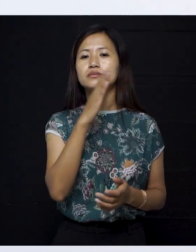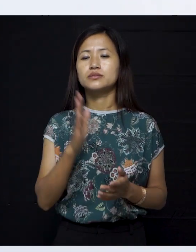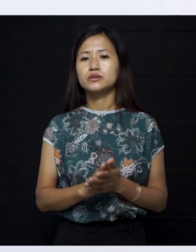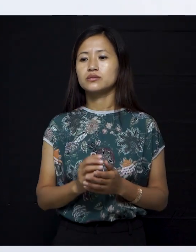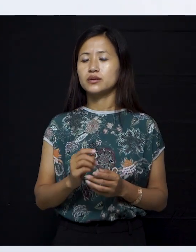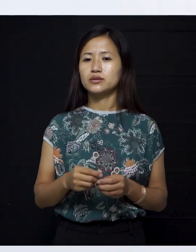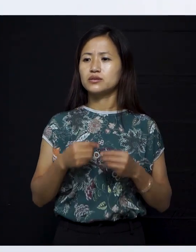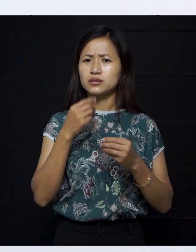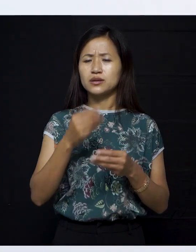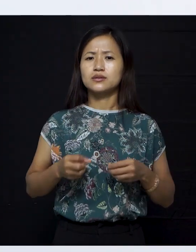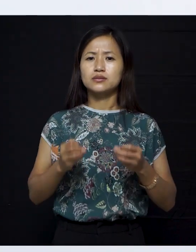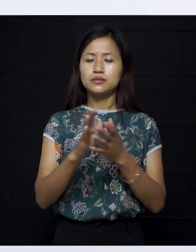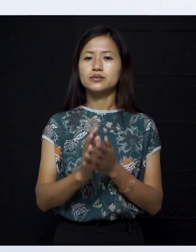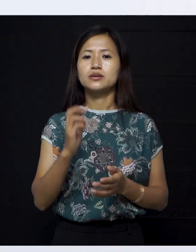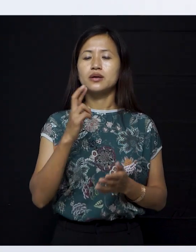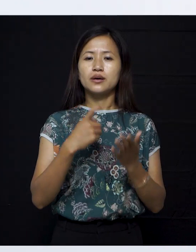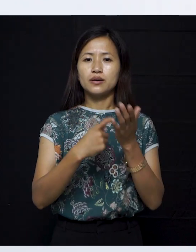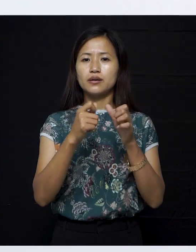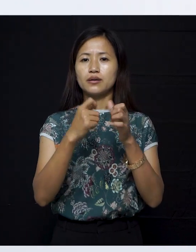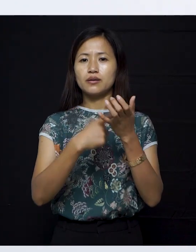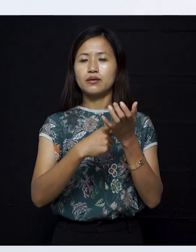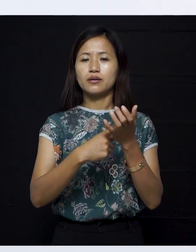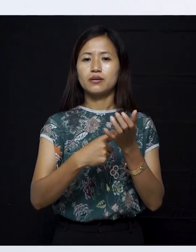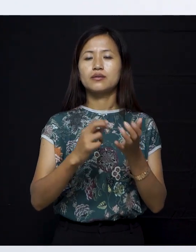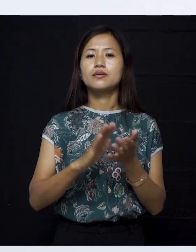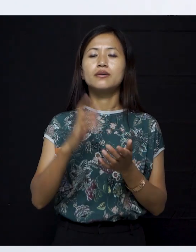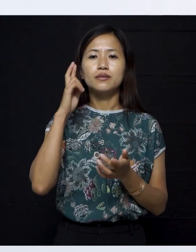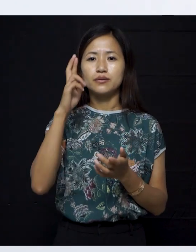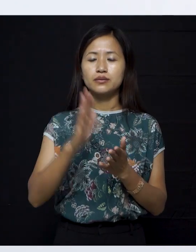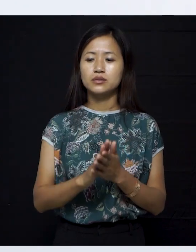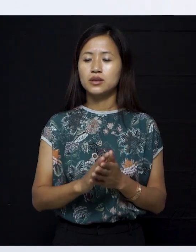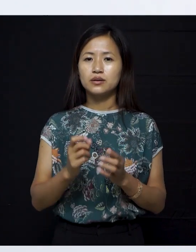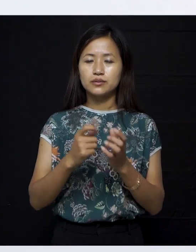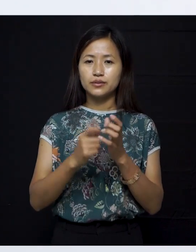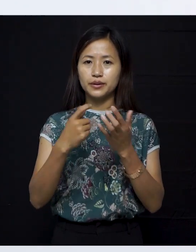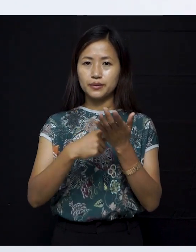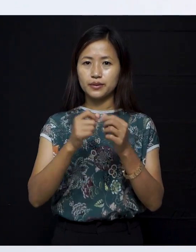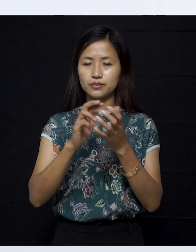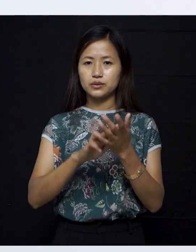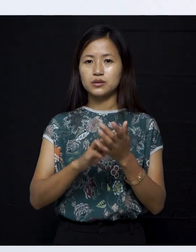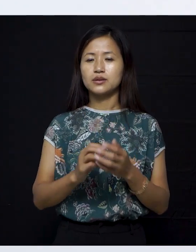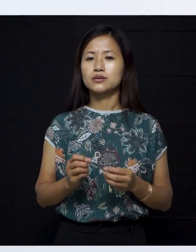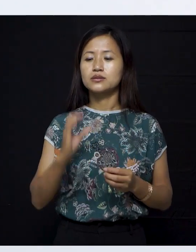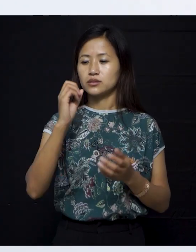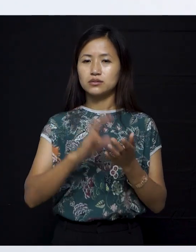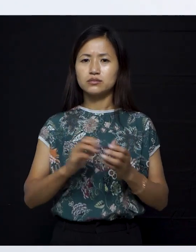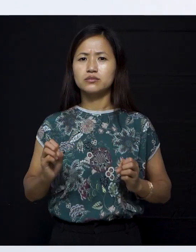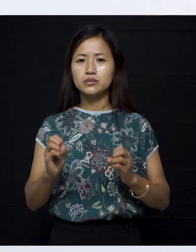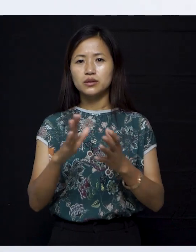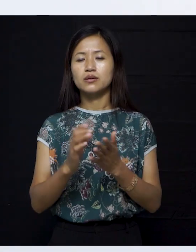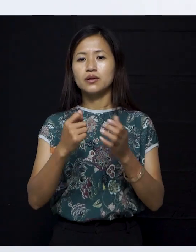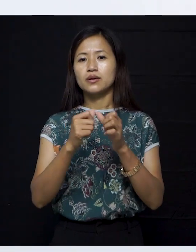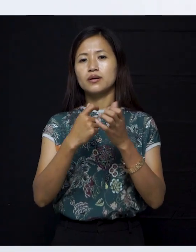is composed by A.R. Rahman. That means she likes music is the principal clause. That is composed by